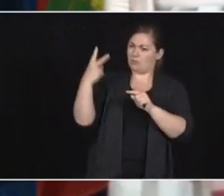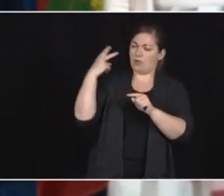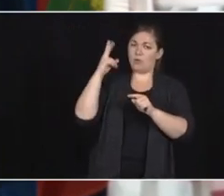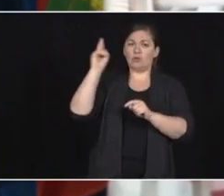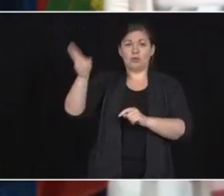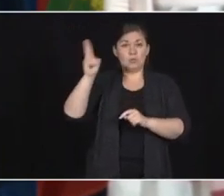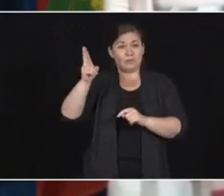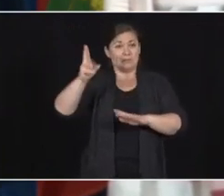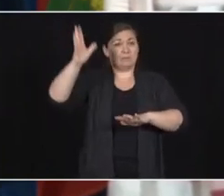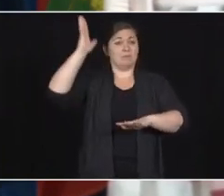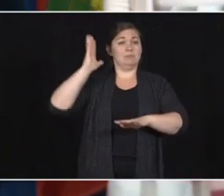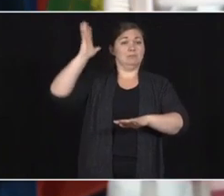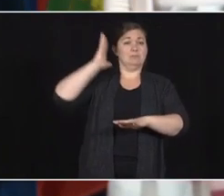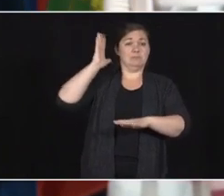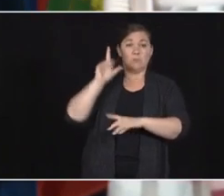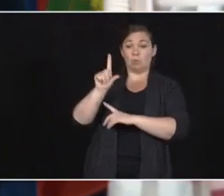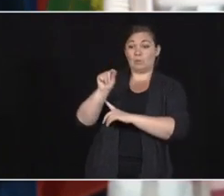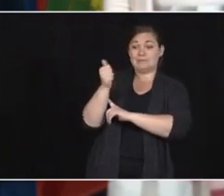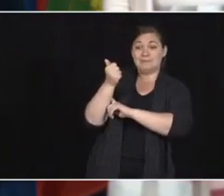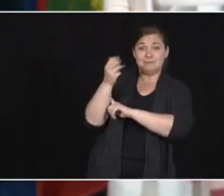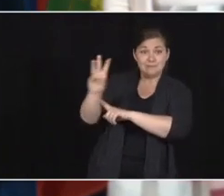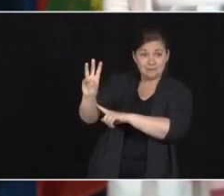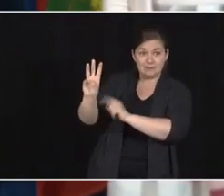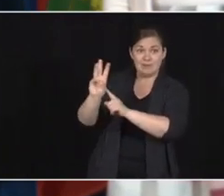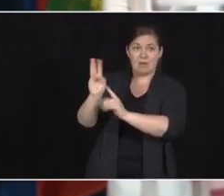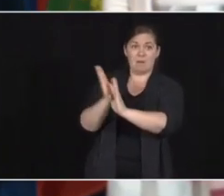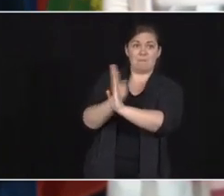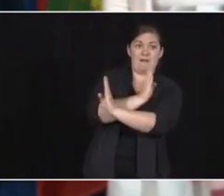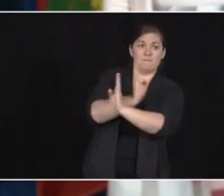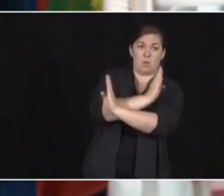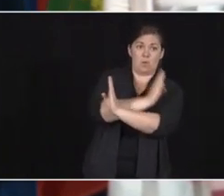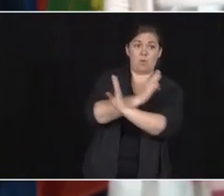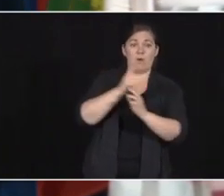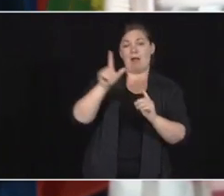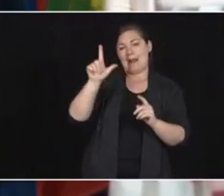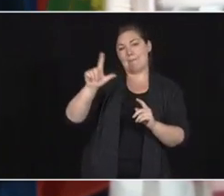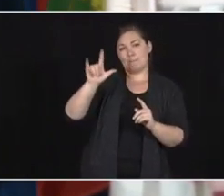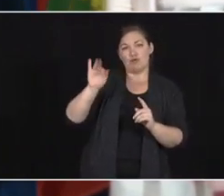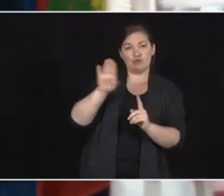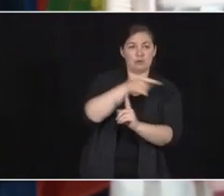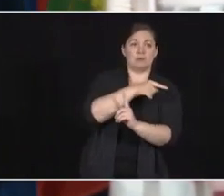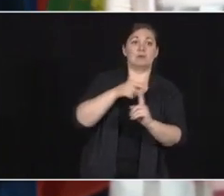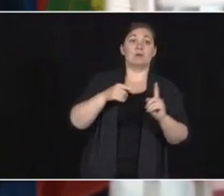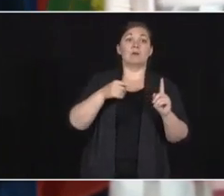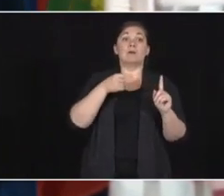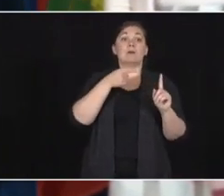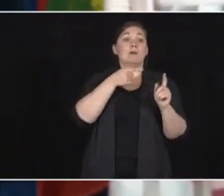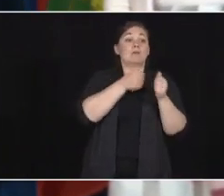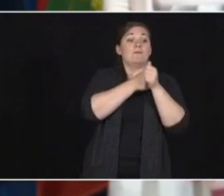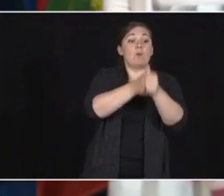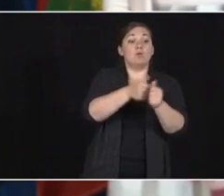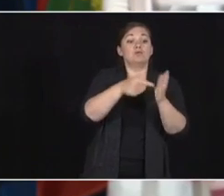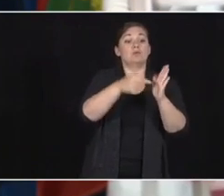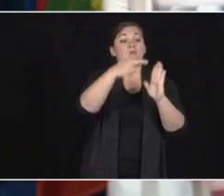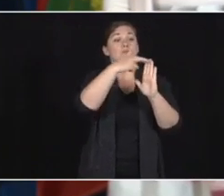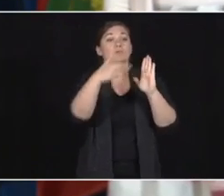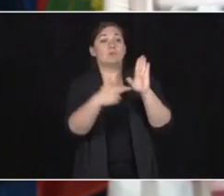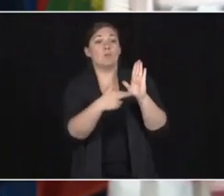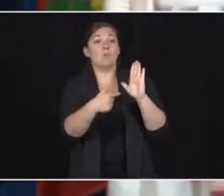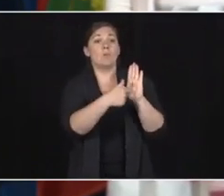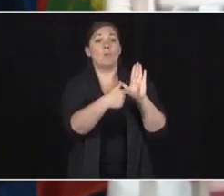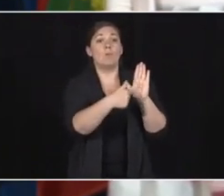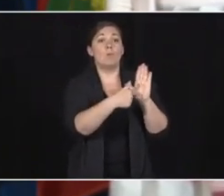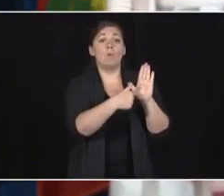in 2016, under the previous government, related to the Auditor General's report, that's why there was a move away from